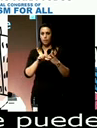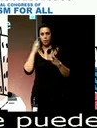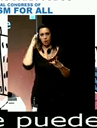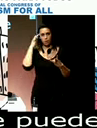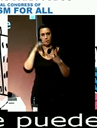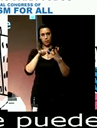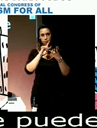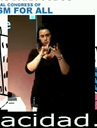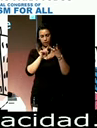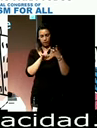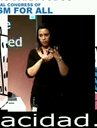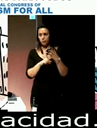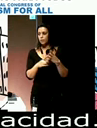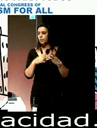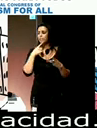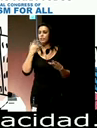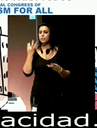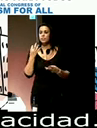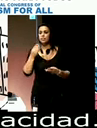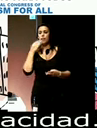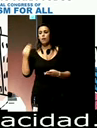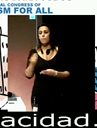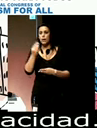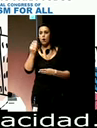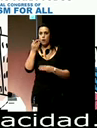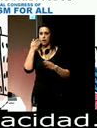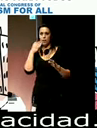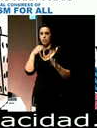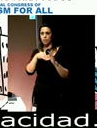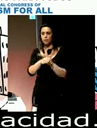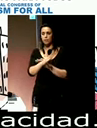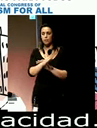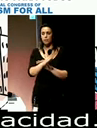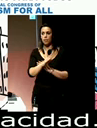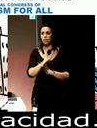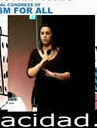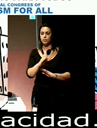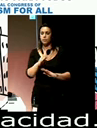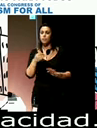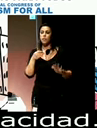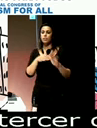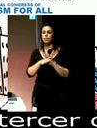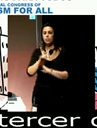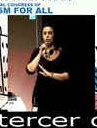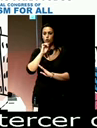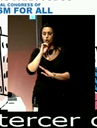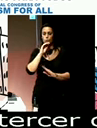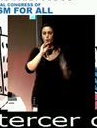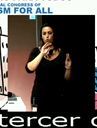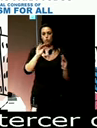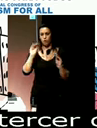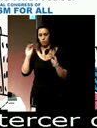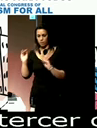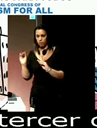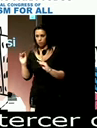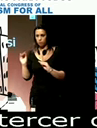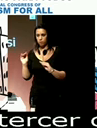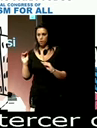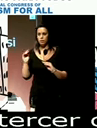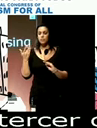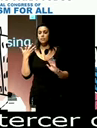objective was to improve accessibility using practical information.